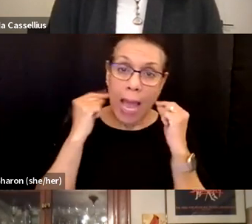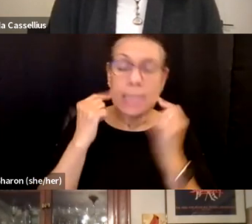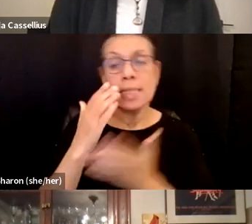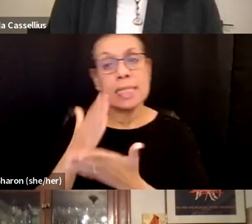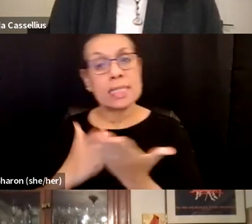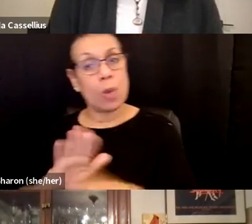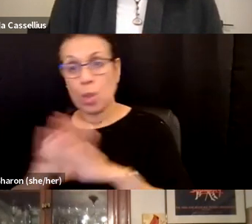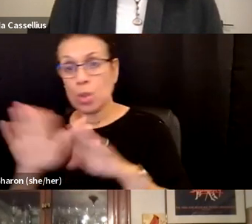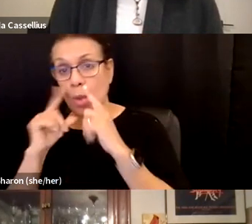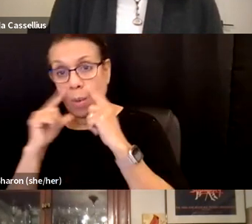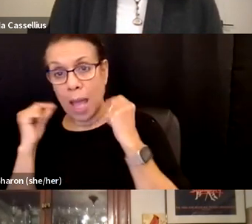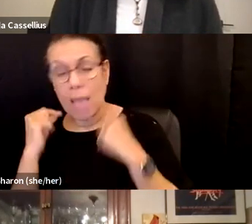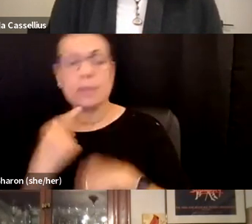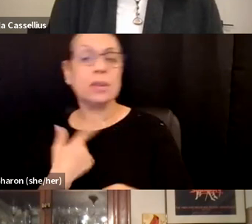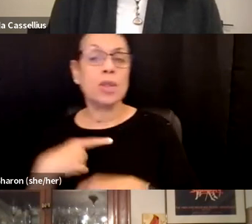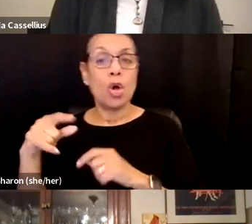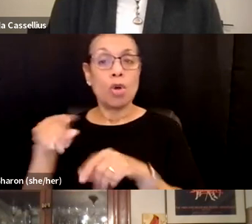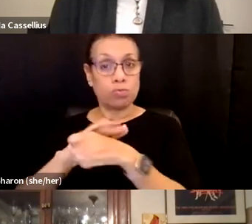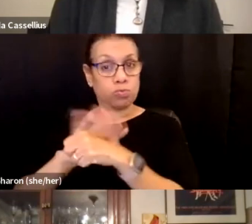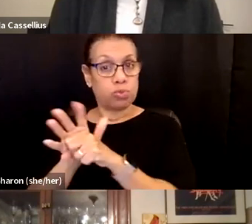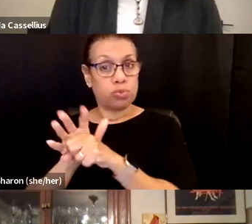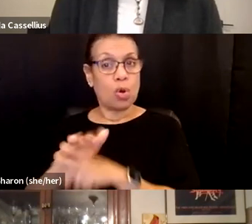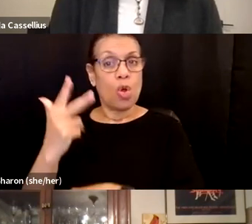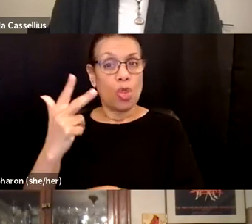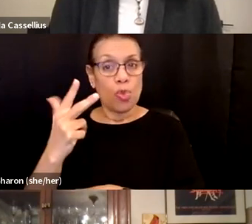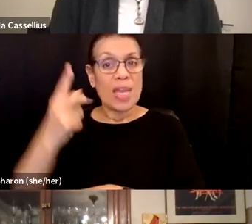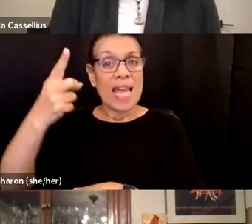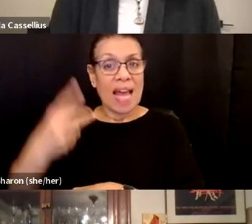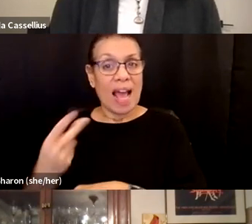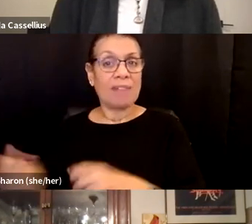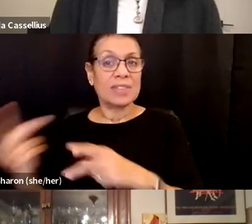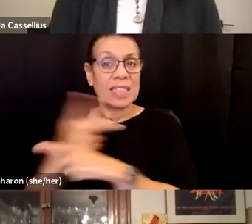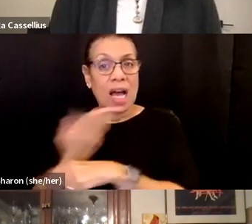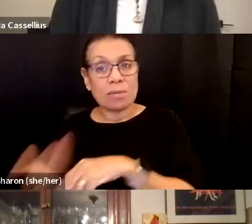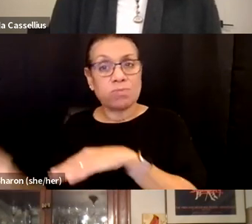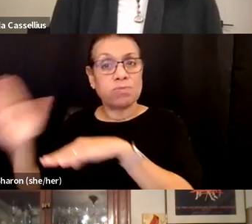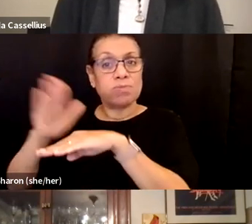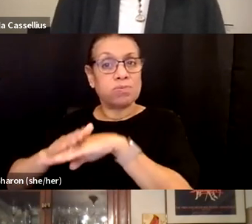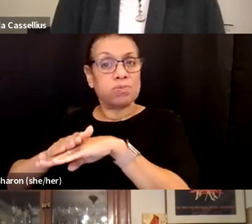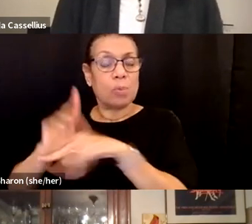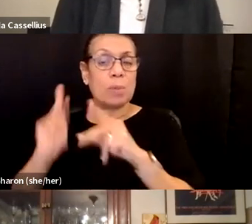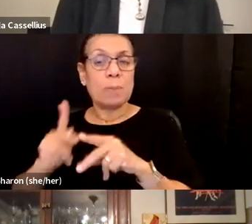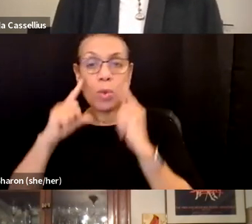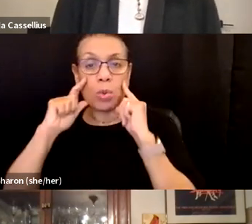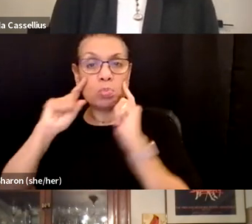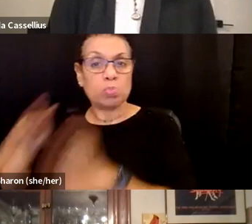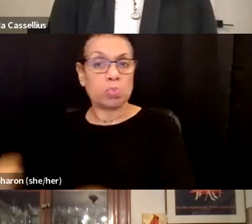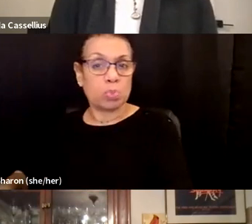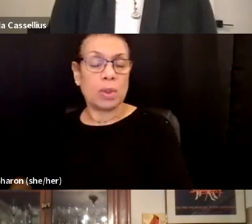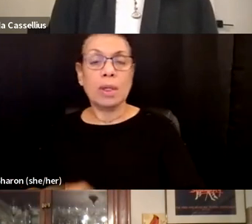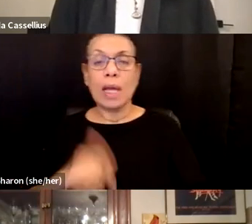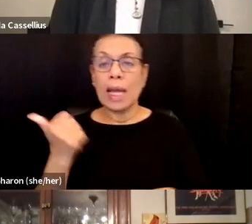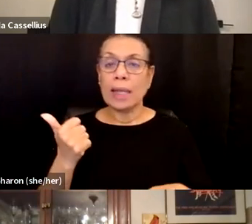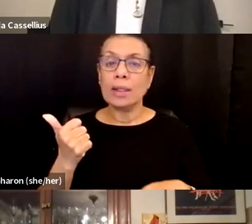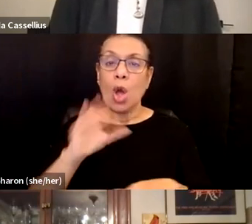didn't one showed covet cases were three and a half times higher in schools without mass requirements another showed pediatric